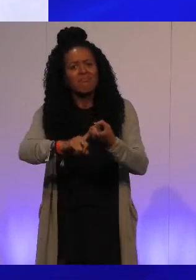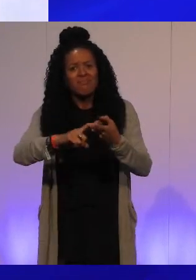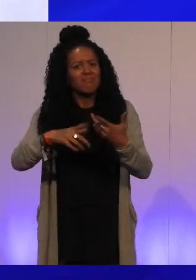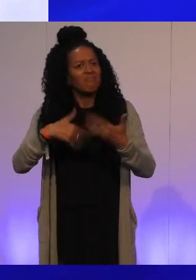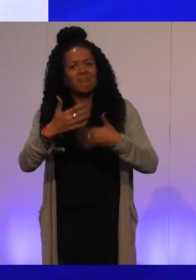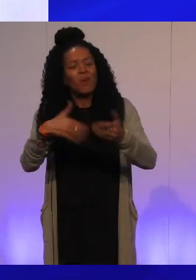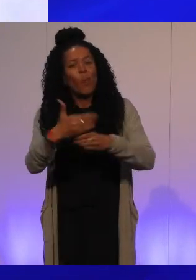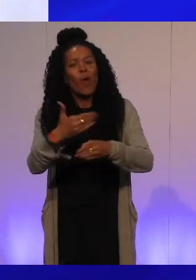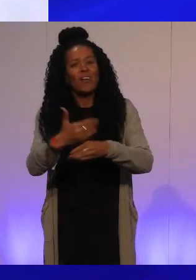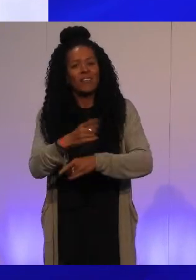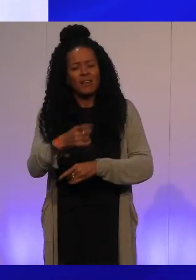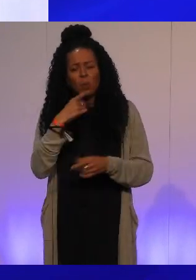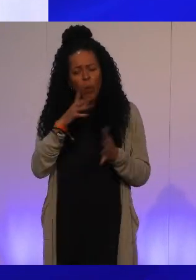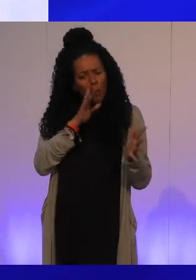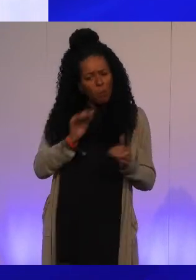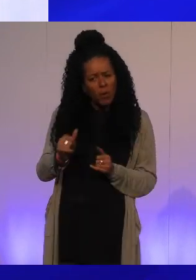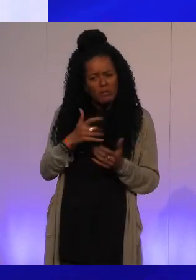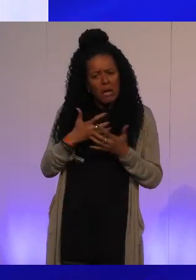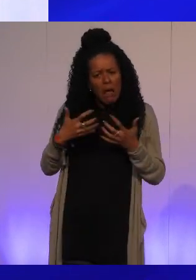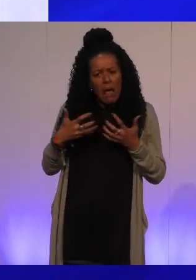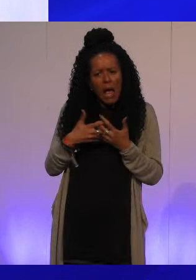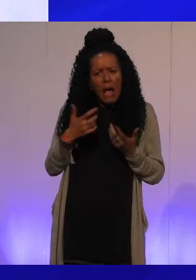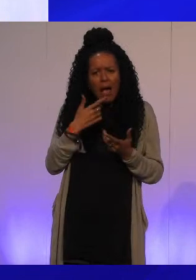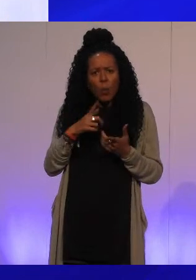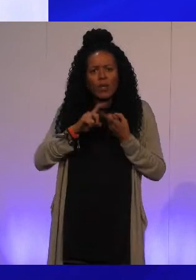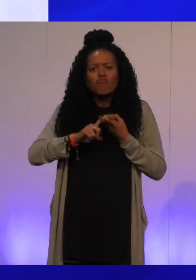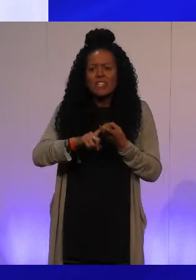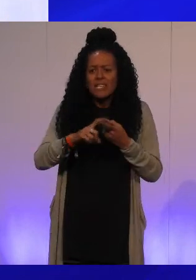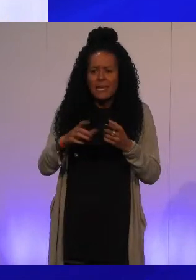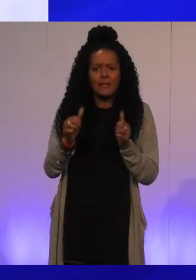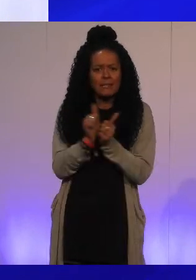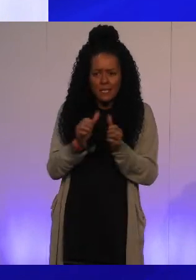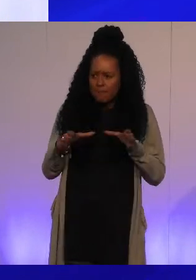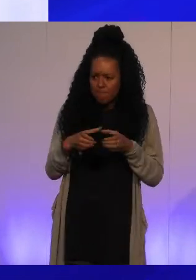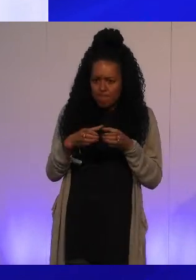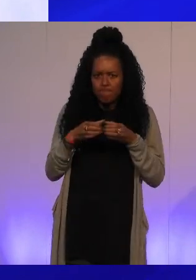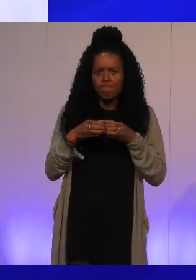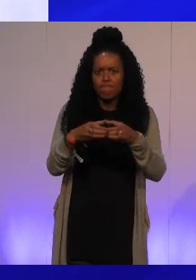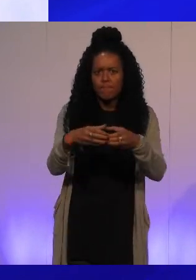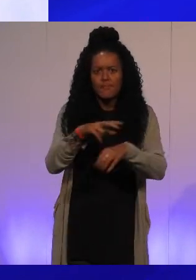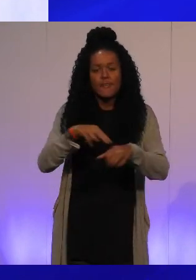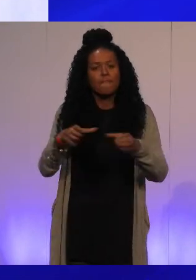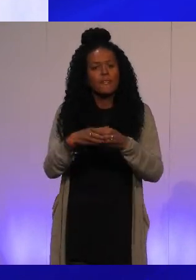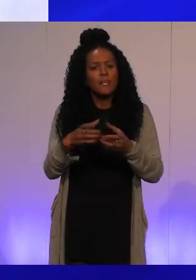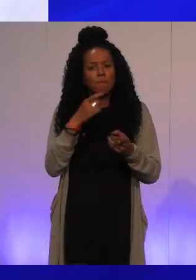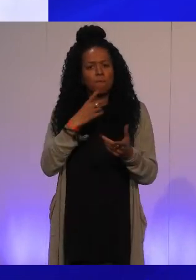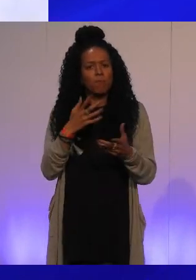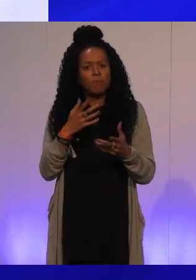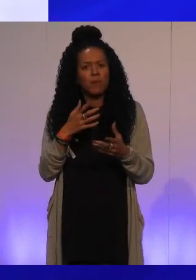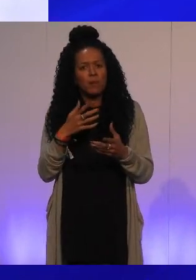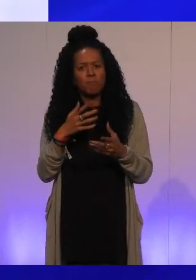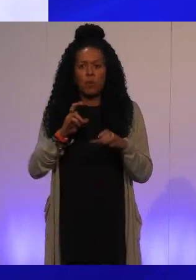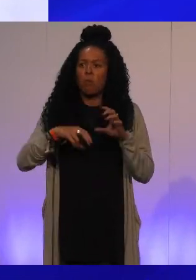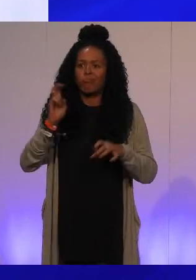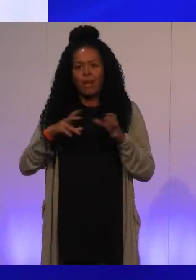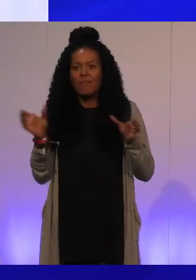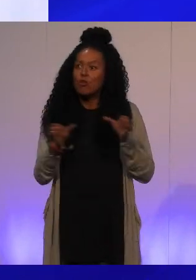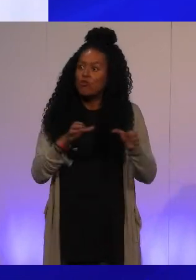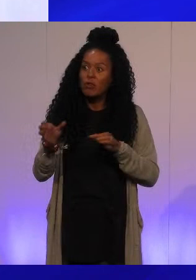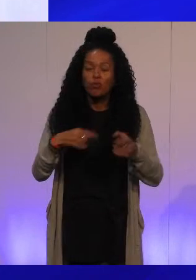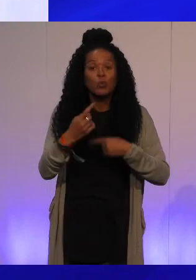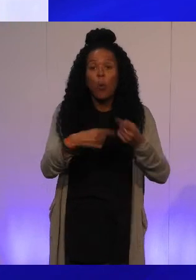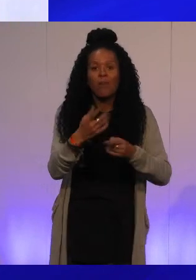we'll be monitoring, you know, how we're retaining the staff that we actually do have, as well as you know, looking after